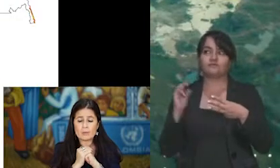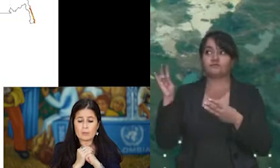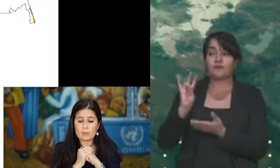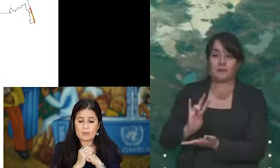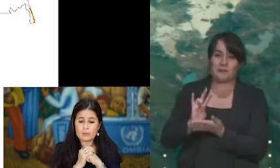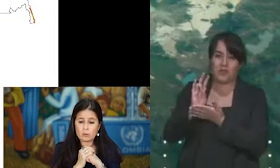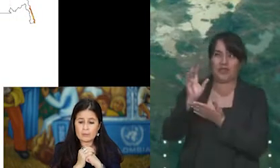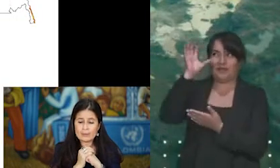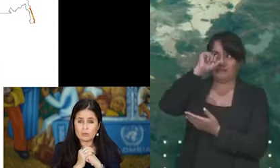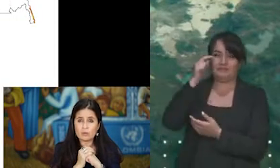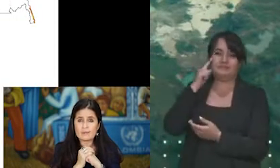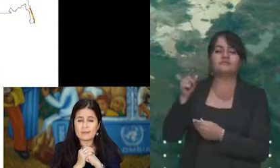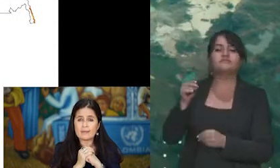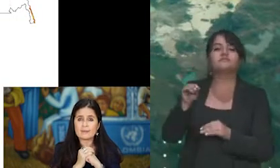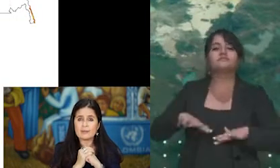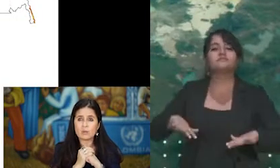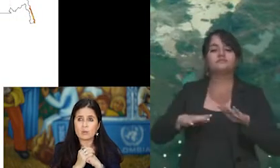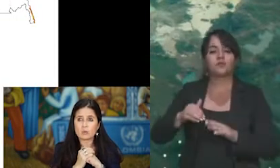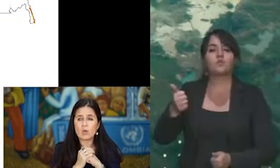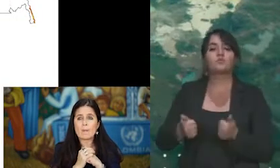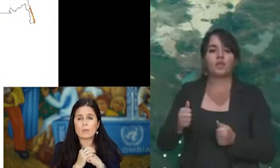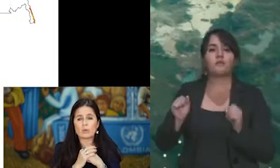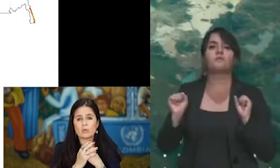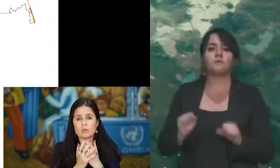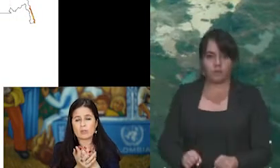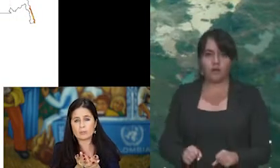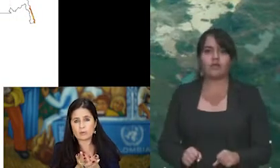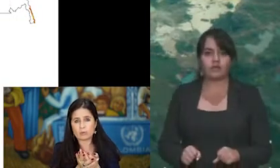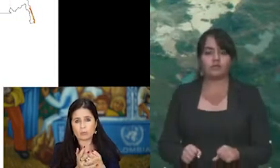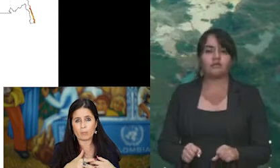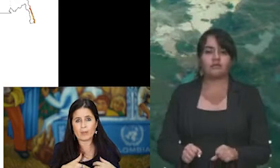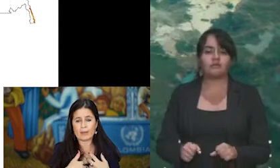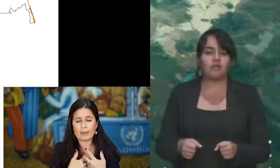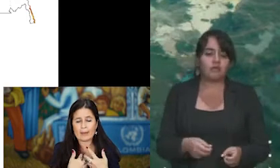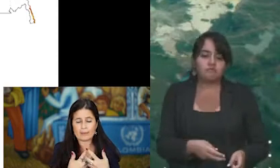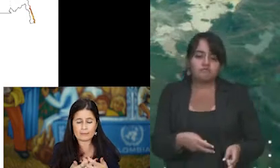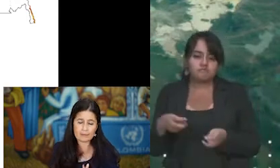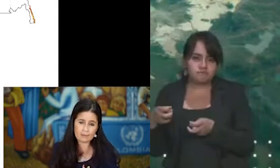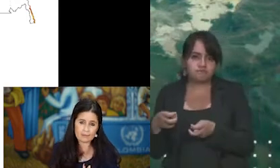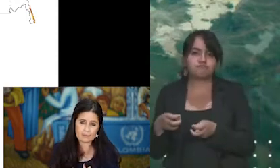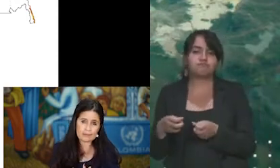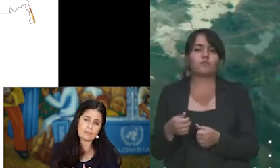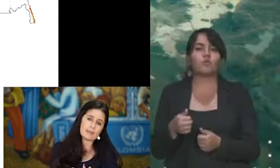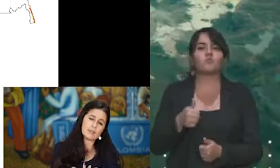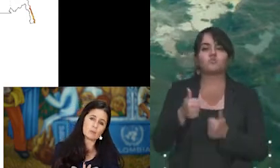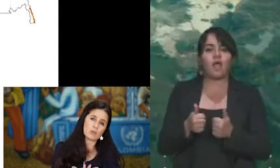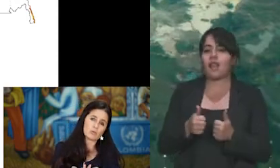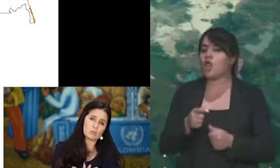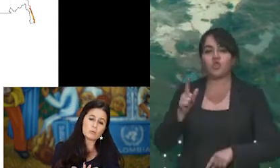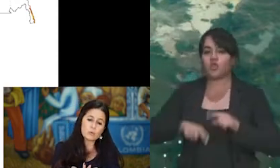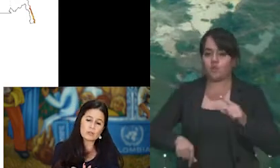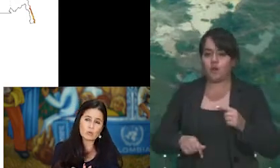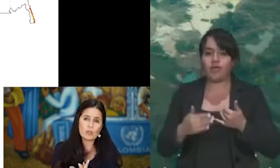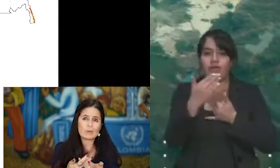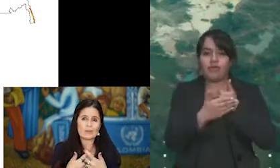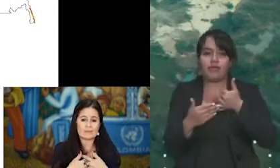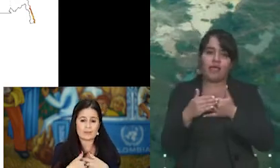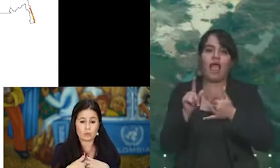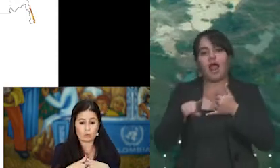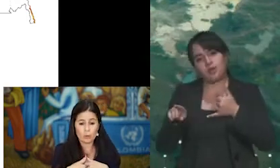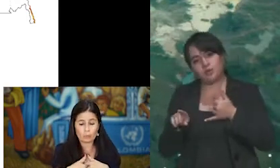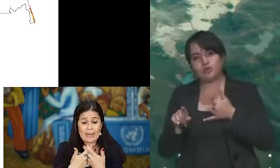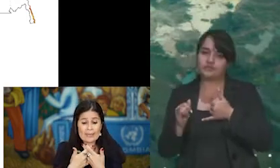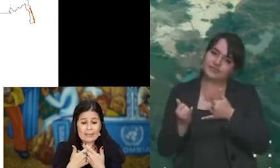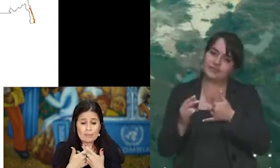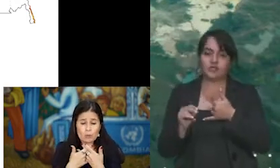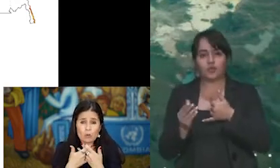mentioned, states what territories due to protection conditions can actually perform exploration or exploitation activities and which can't. Here